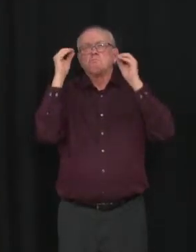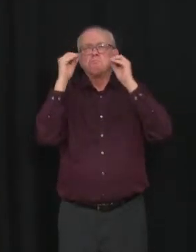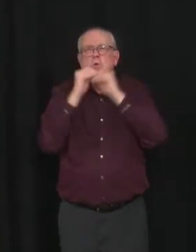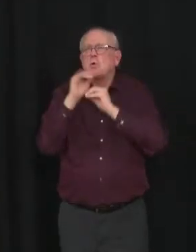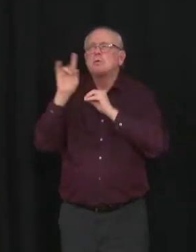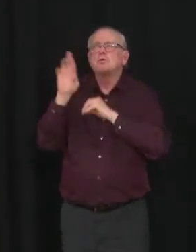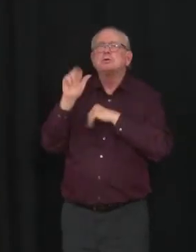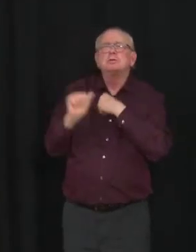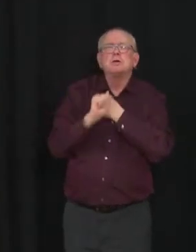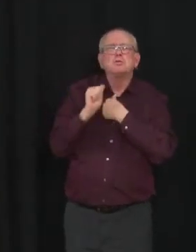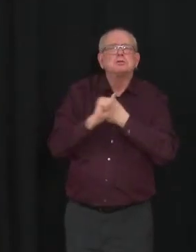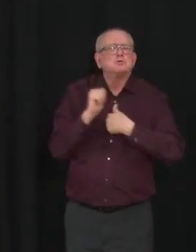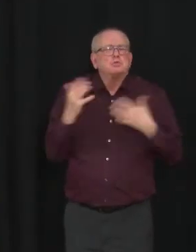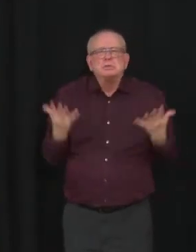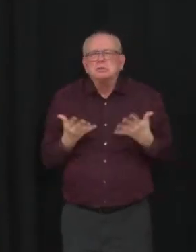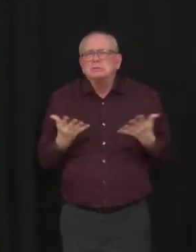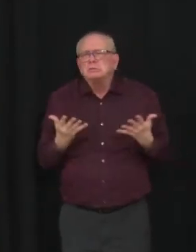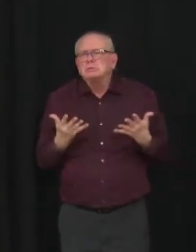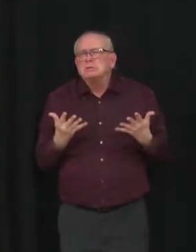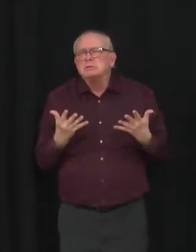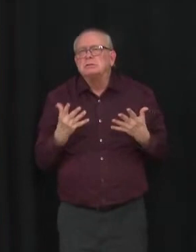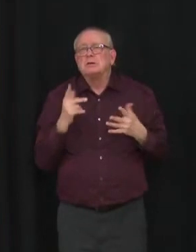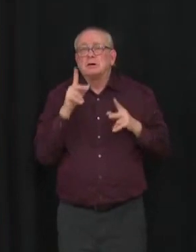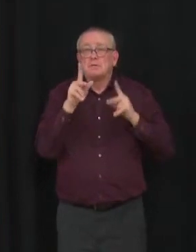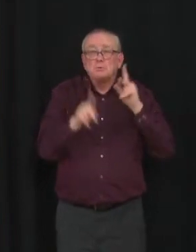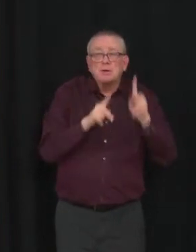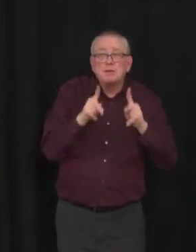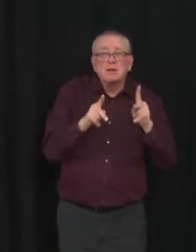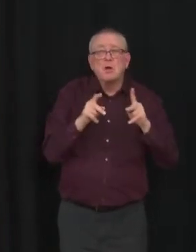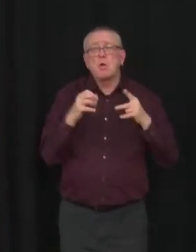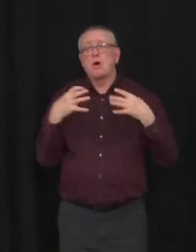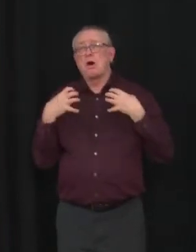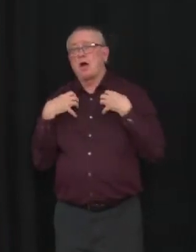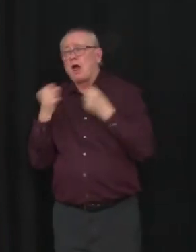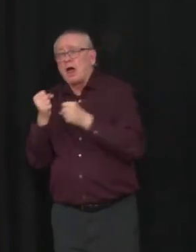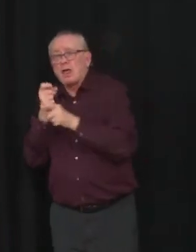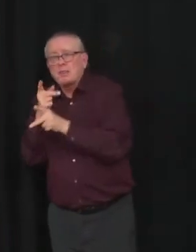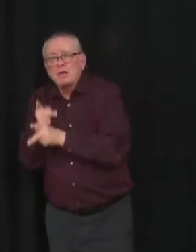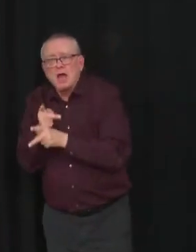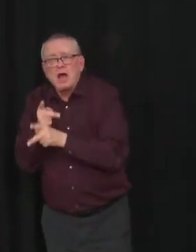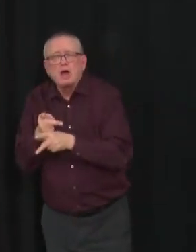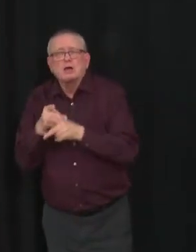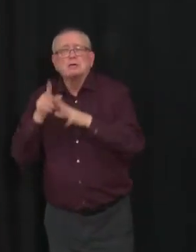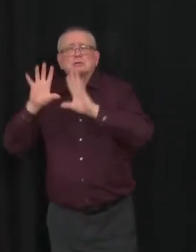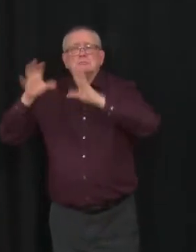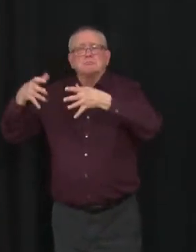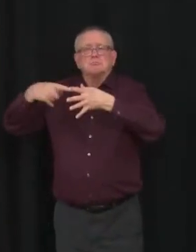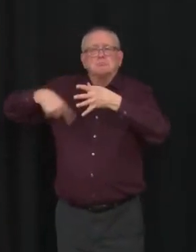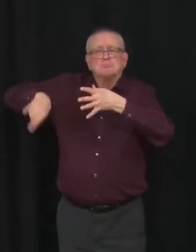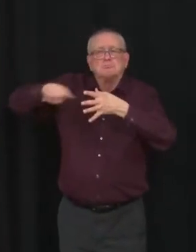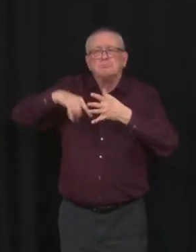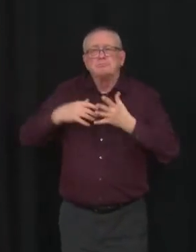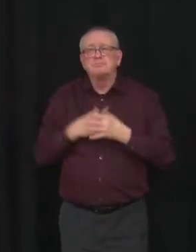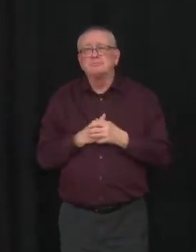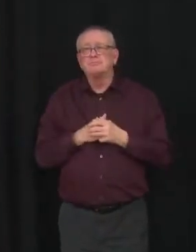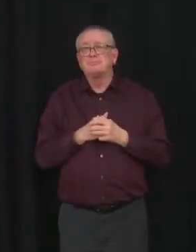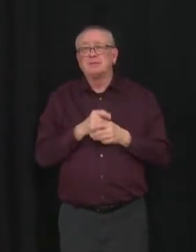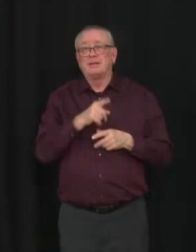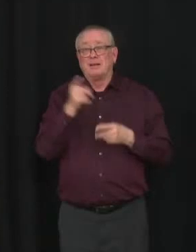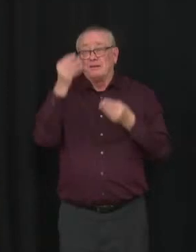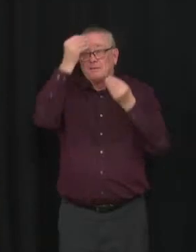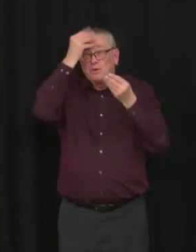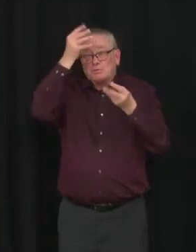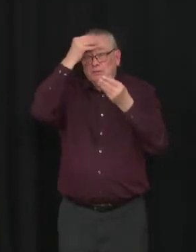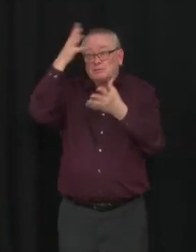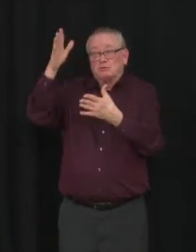poses to the population and to the healthcare system. And that will be able to inform our decisions throughout the